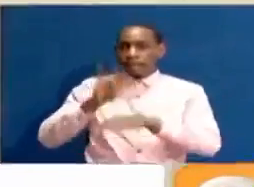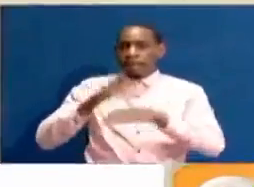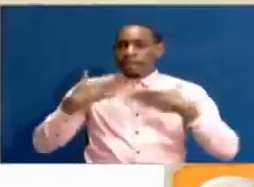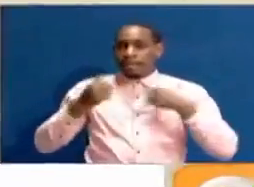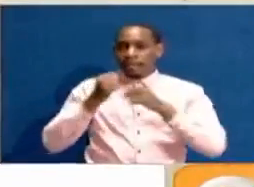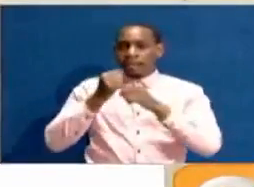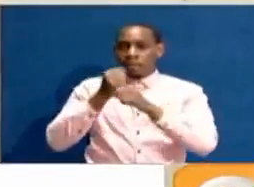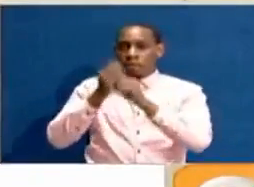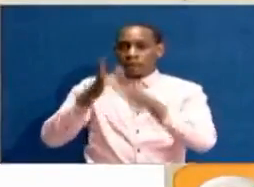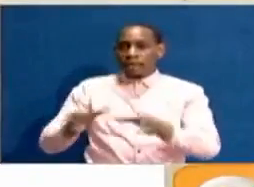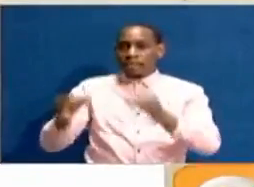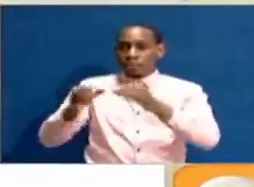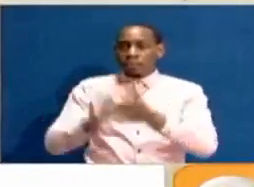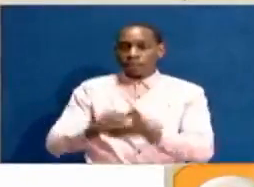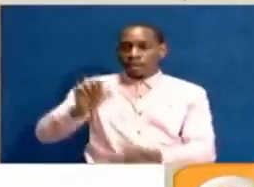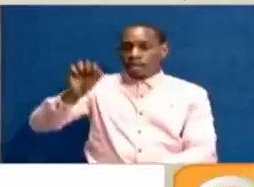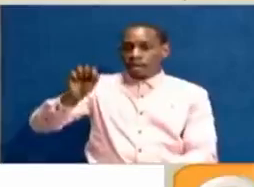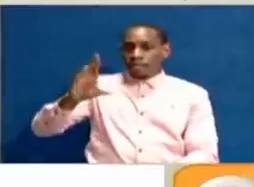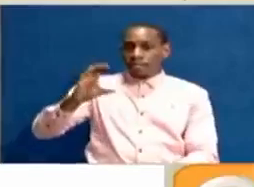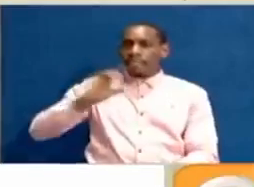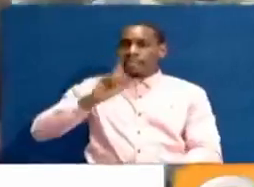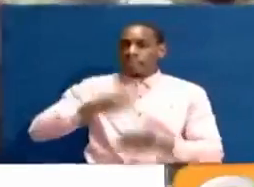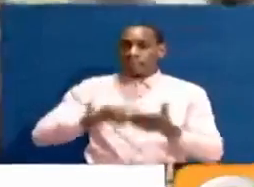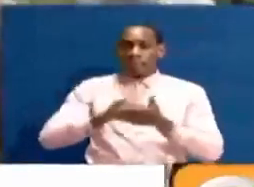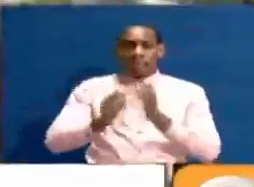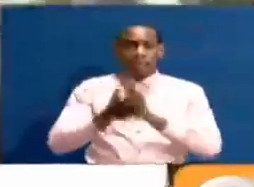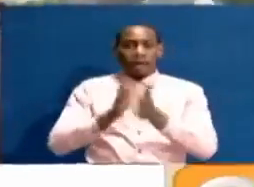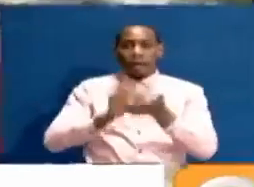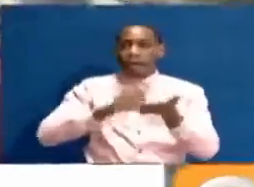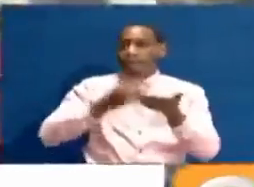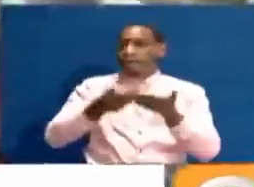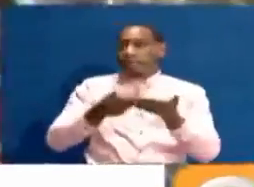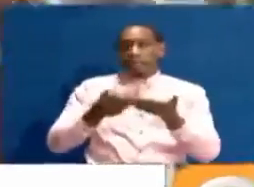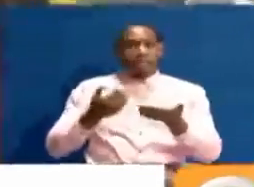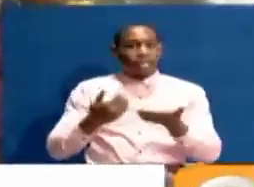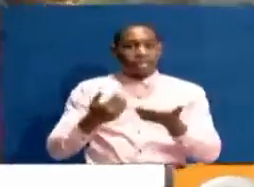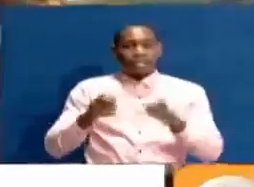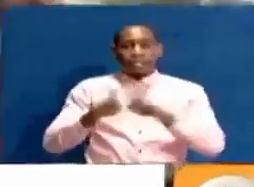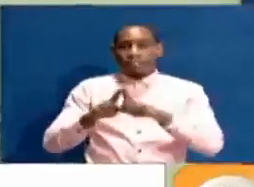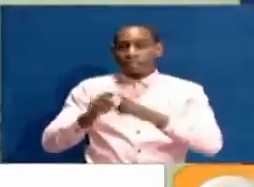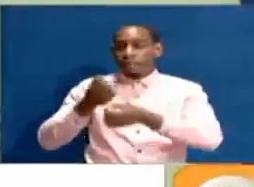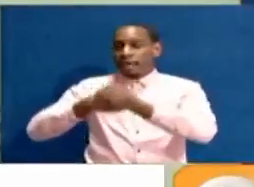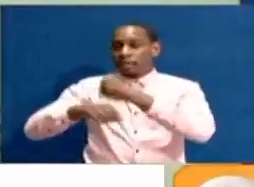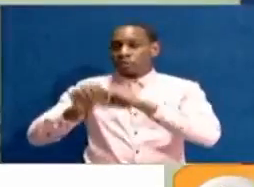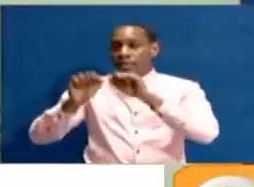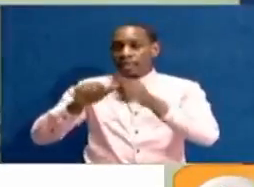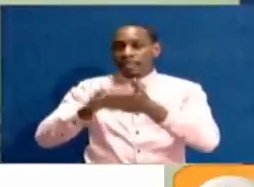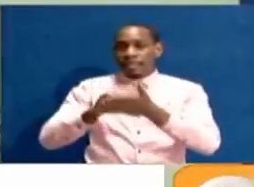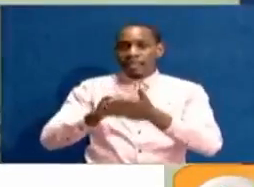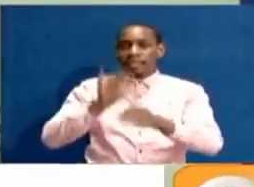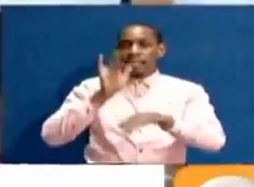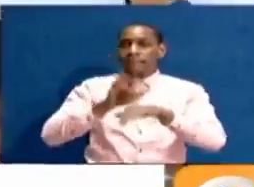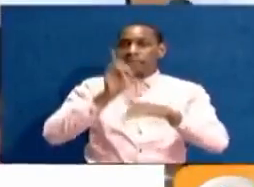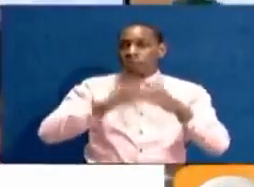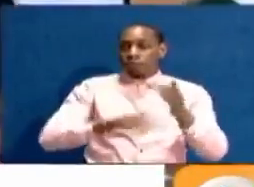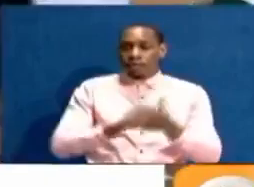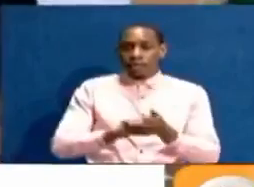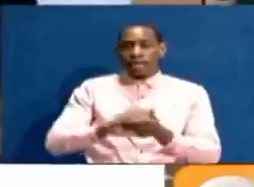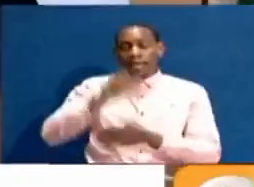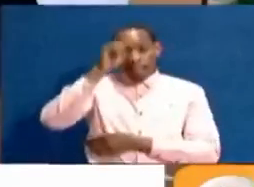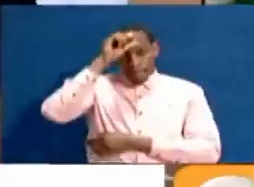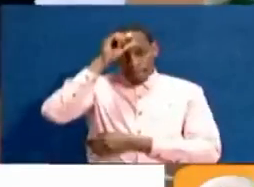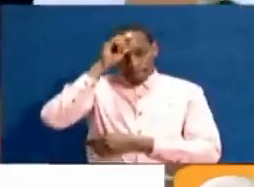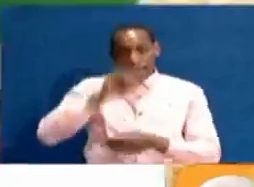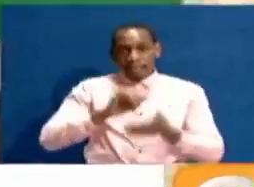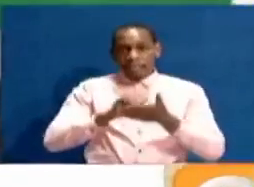health workforce. SRC saying there were no funds available for such a move, which would have a ripple effect in